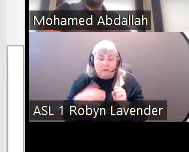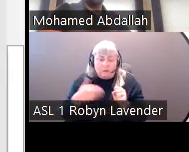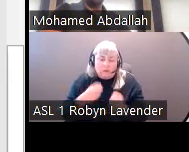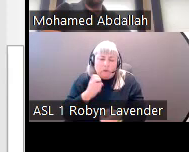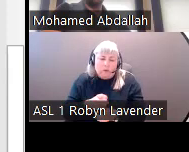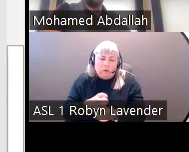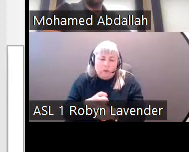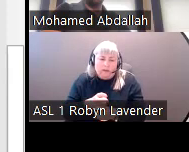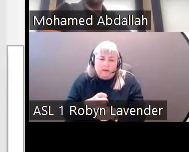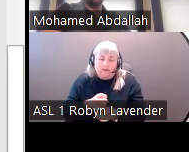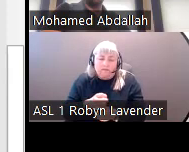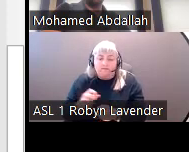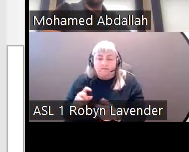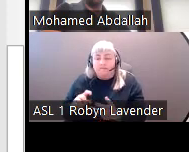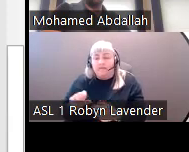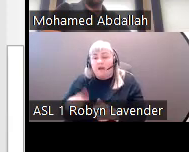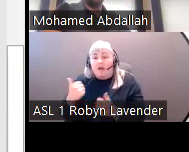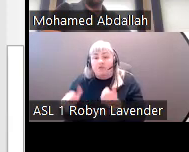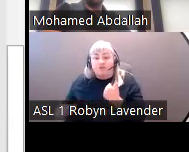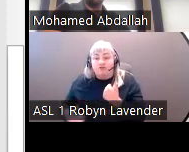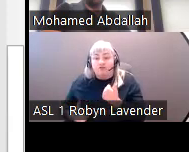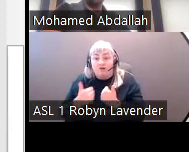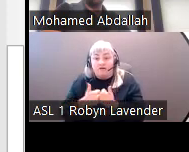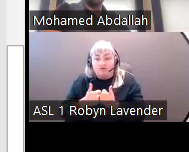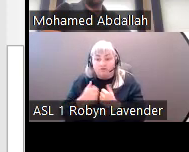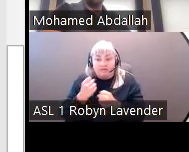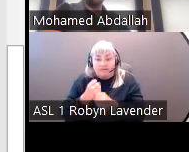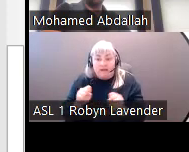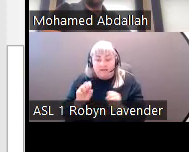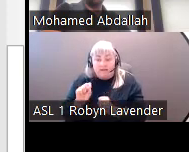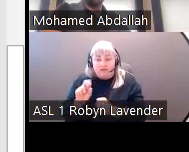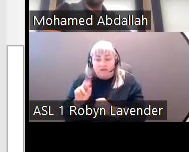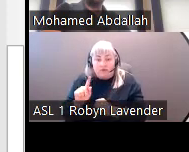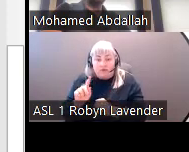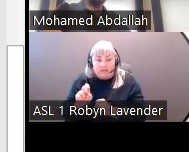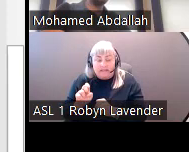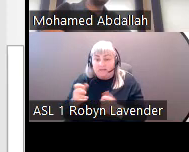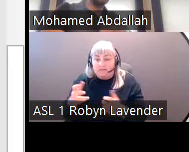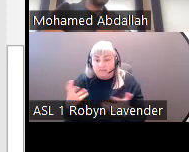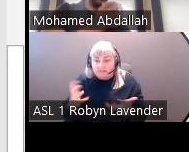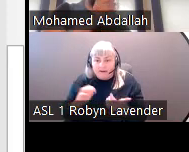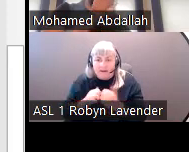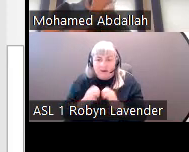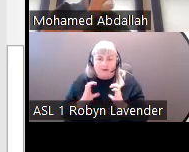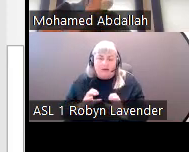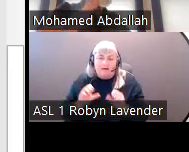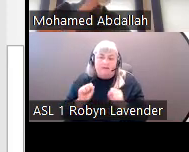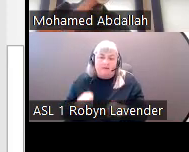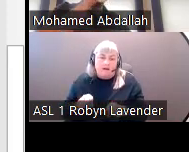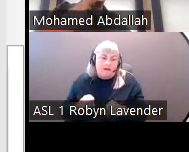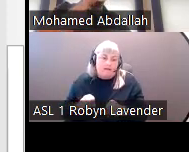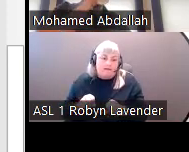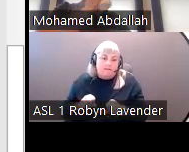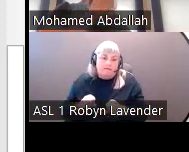Another challenge we run into with our safe suite is, how are we going to get those clients' belongings from possibly the alleged